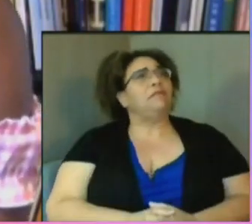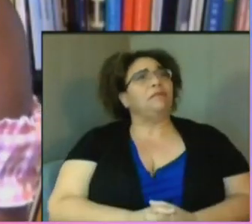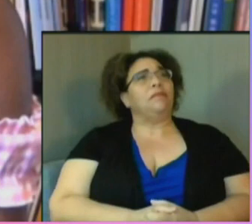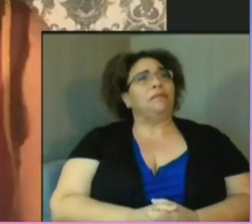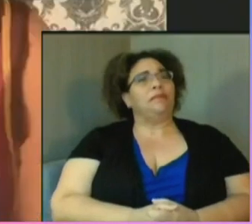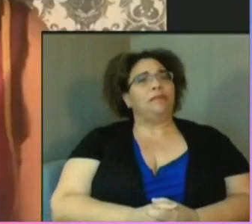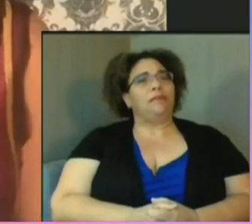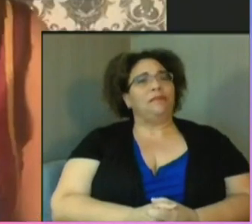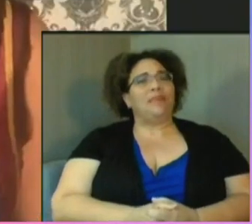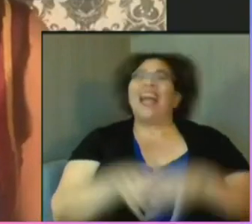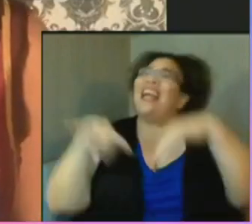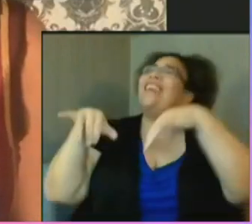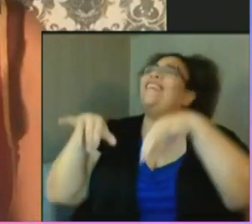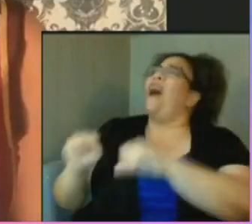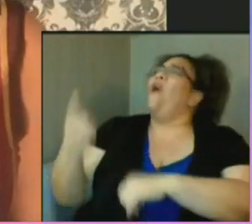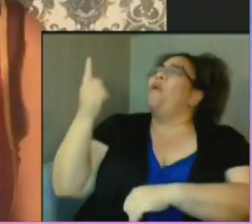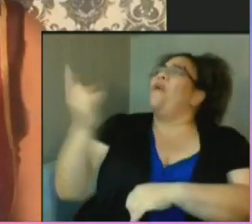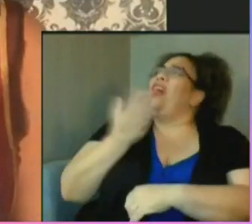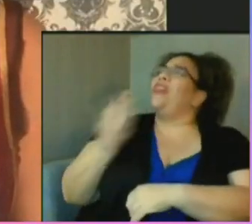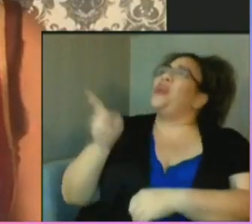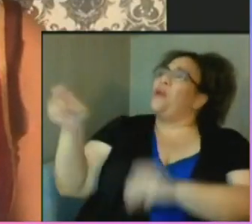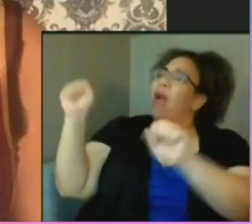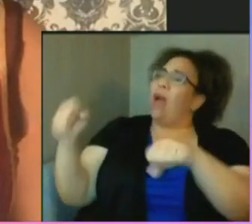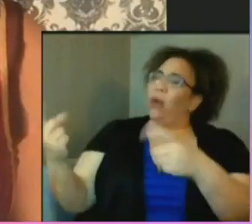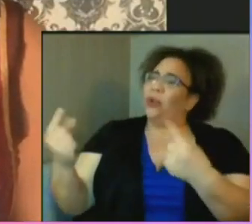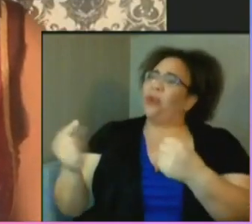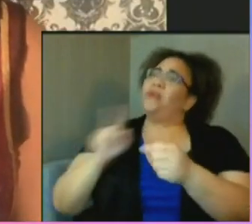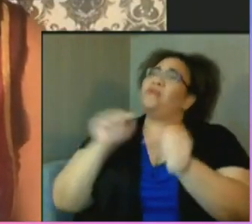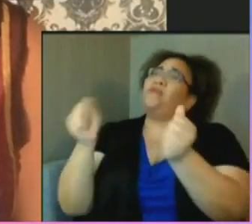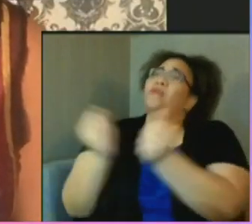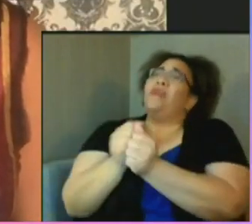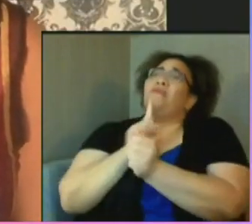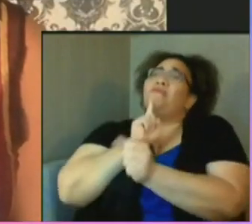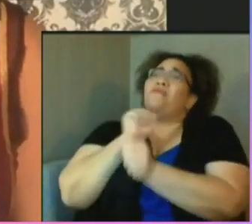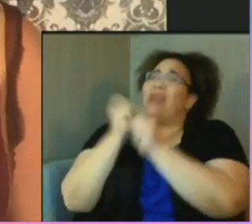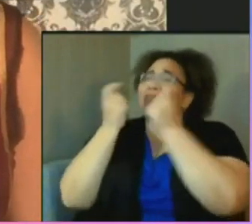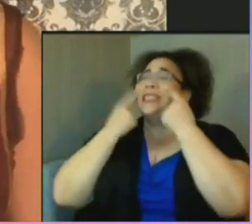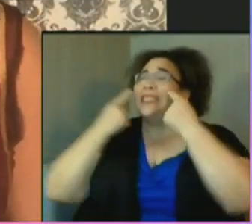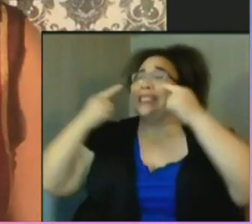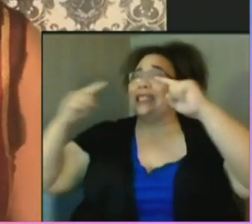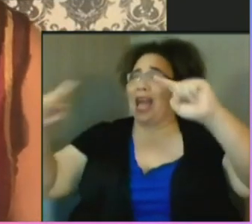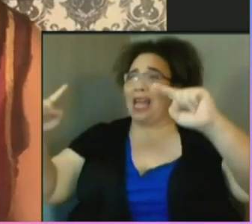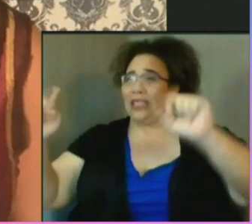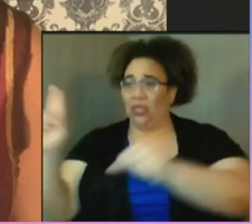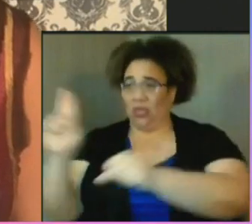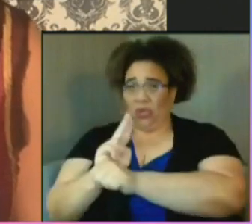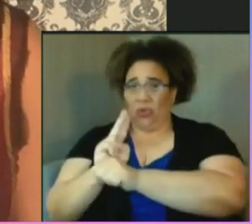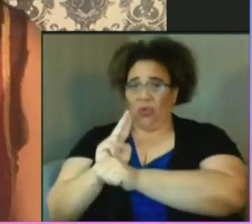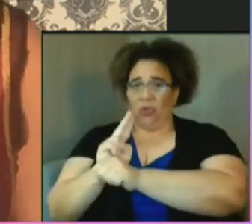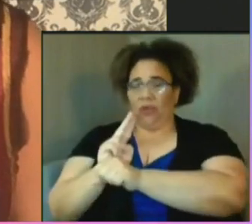yeah. And one of the things that you are able to do so successfully is to use avant-garde